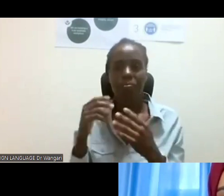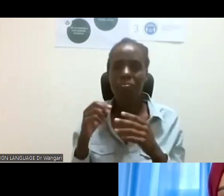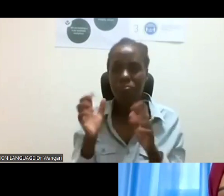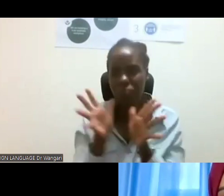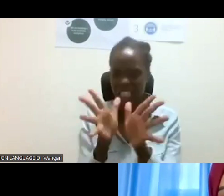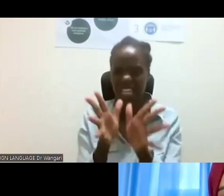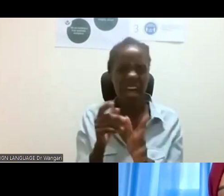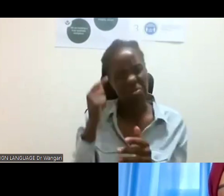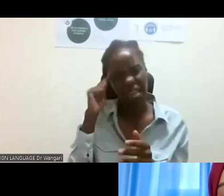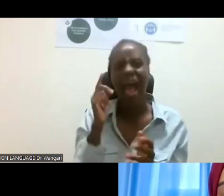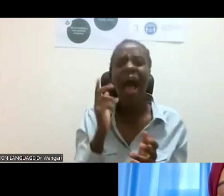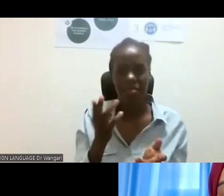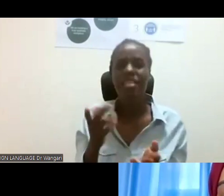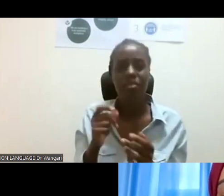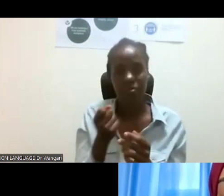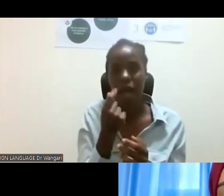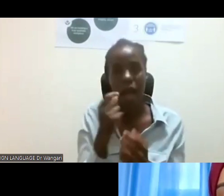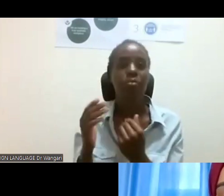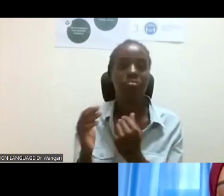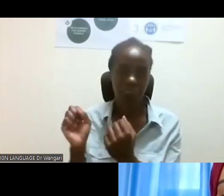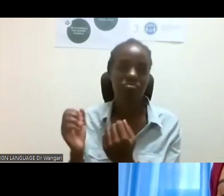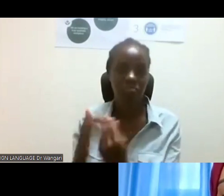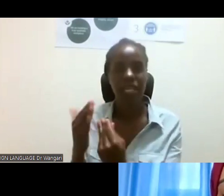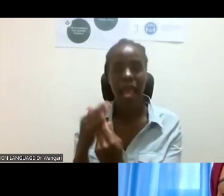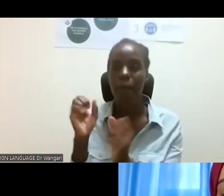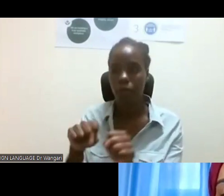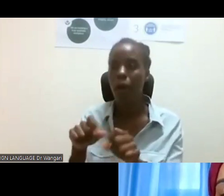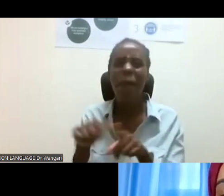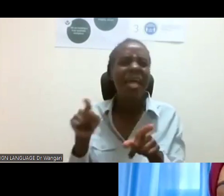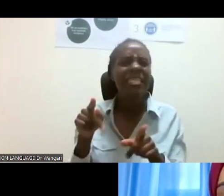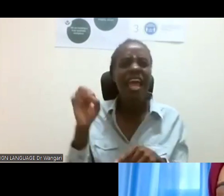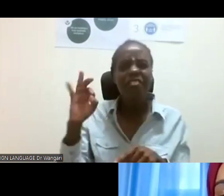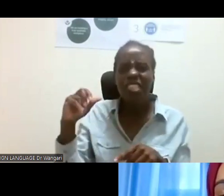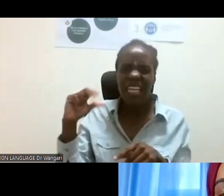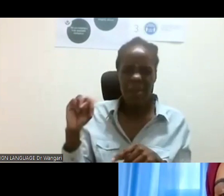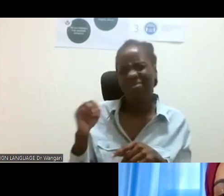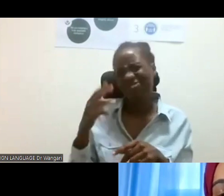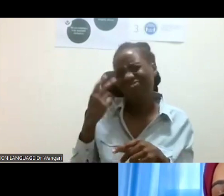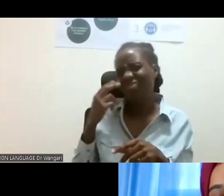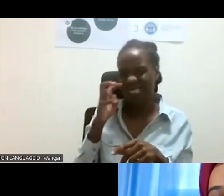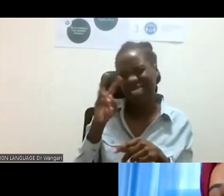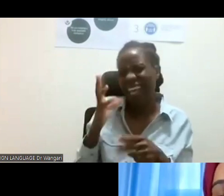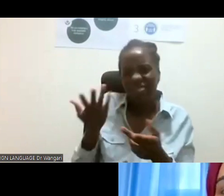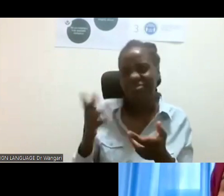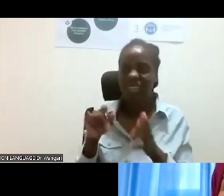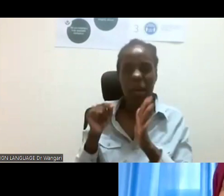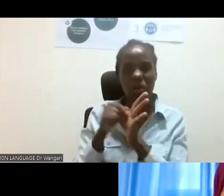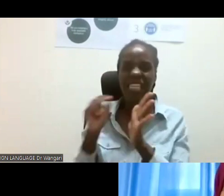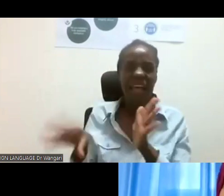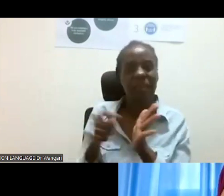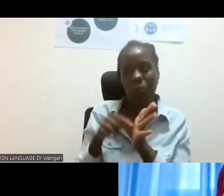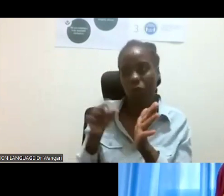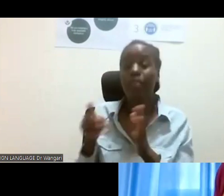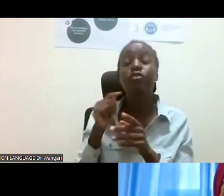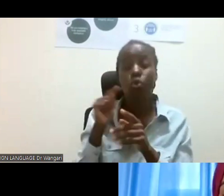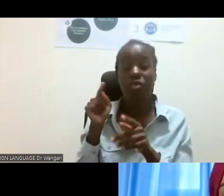part of the awareness in ending FGM. Maybe some who works